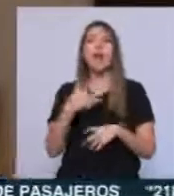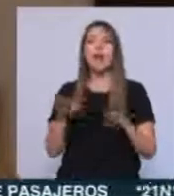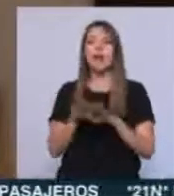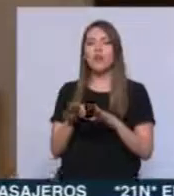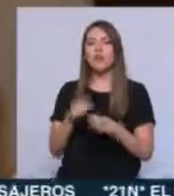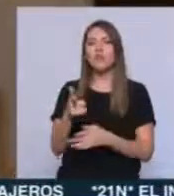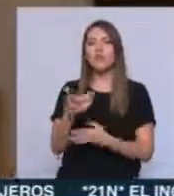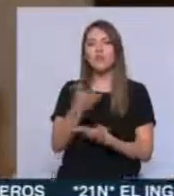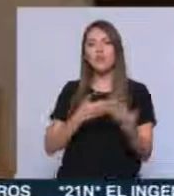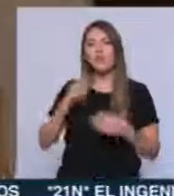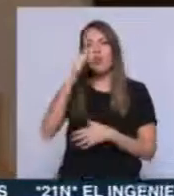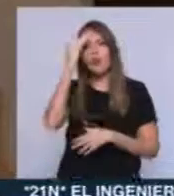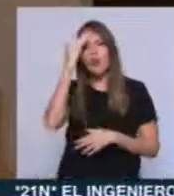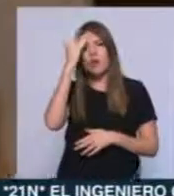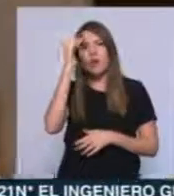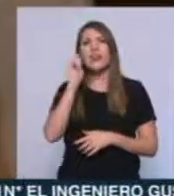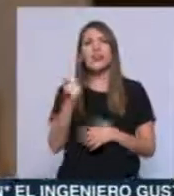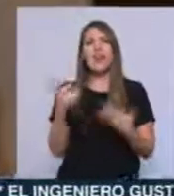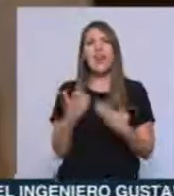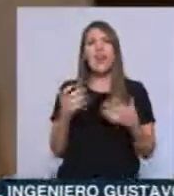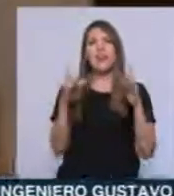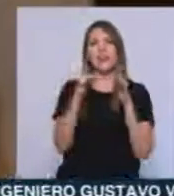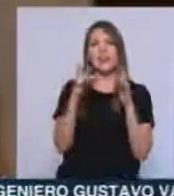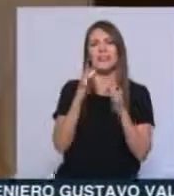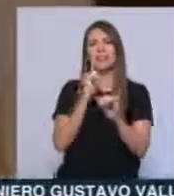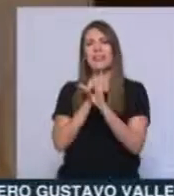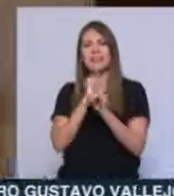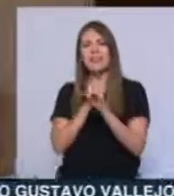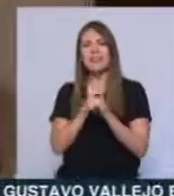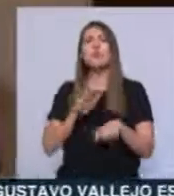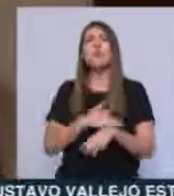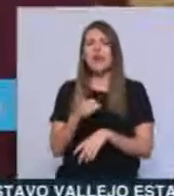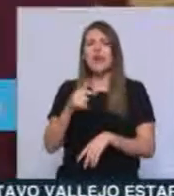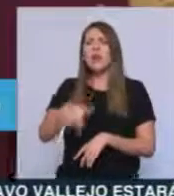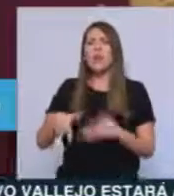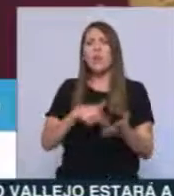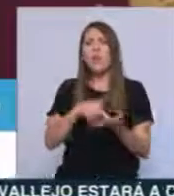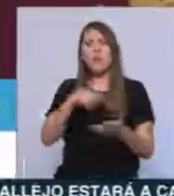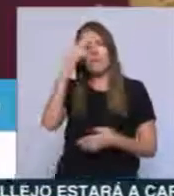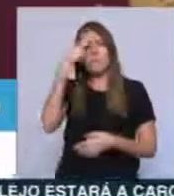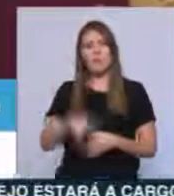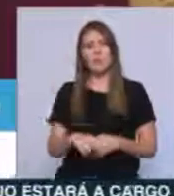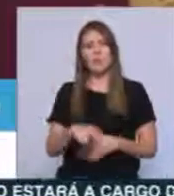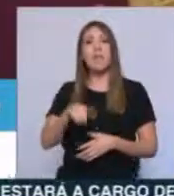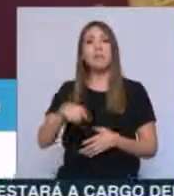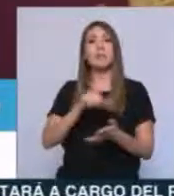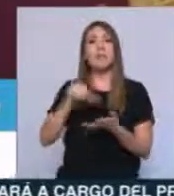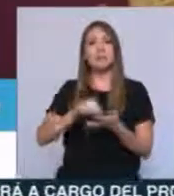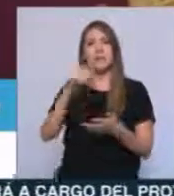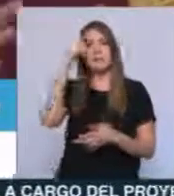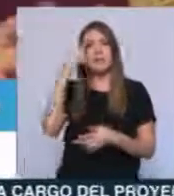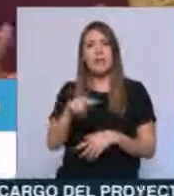dar a conocer lo que hacen a través de los medios digitales. ¿Por qué en la Ciudad de México? Mexico City is the center